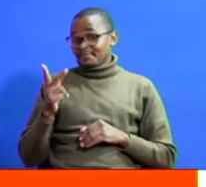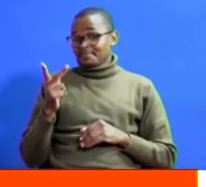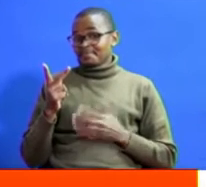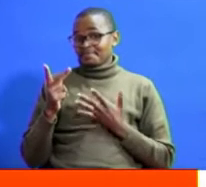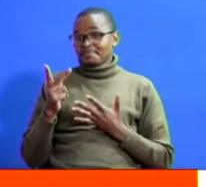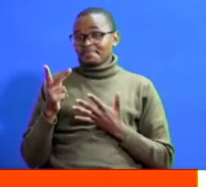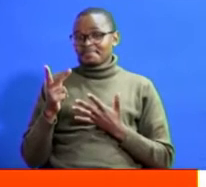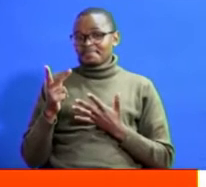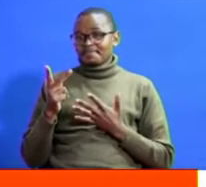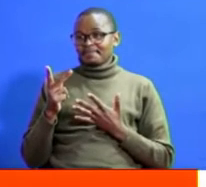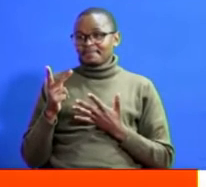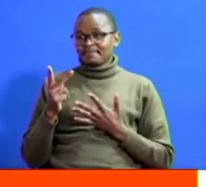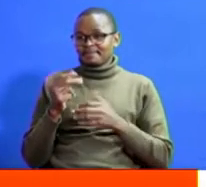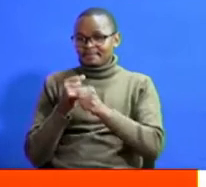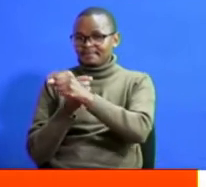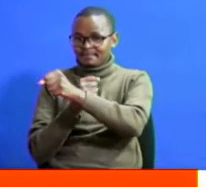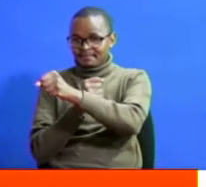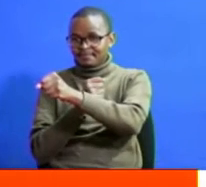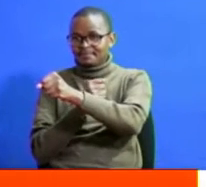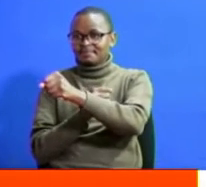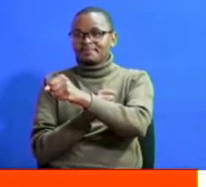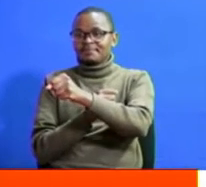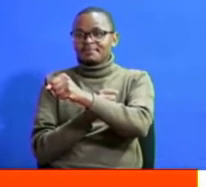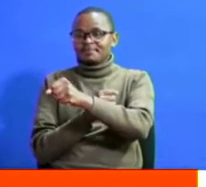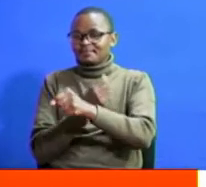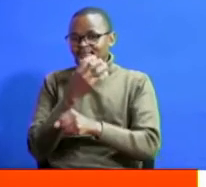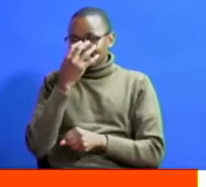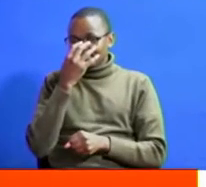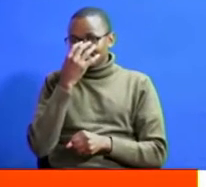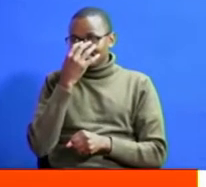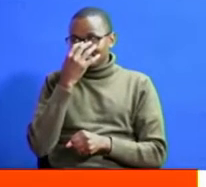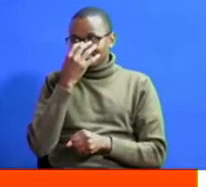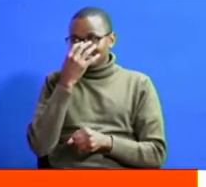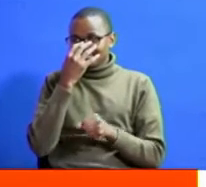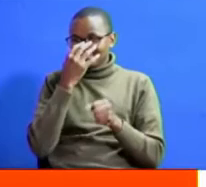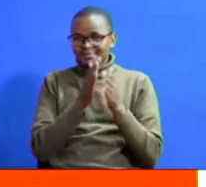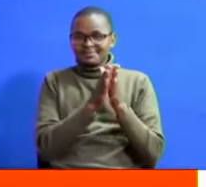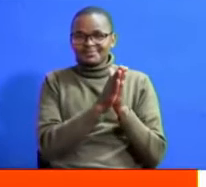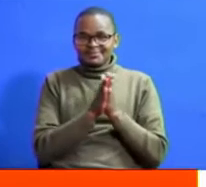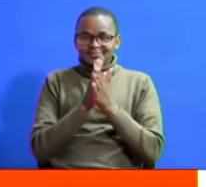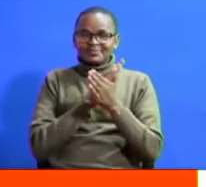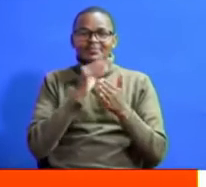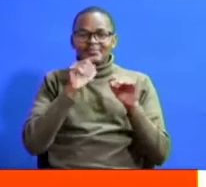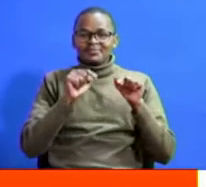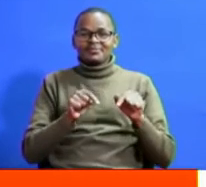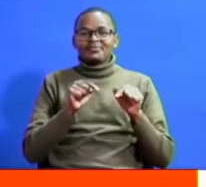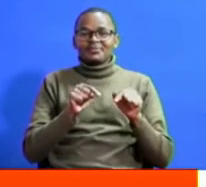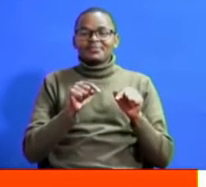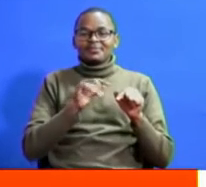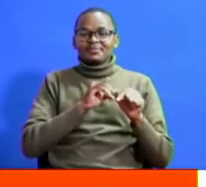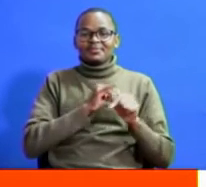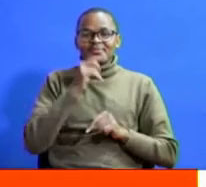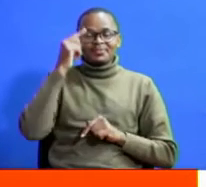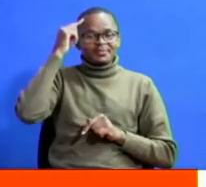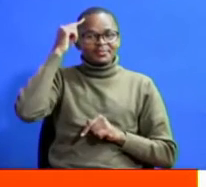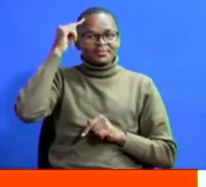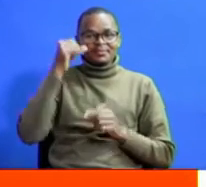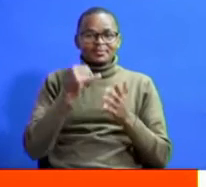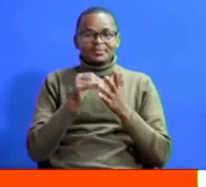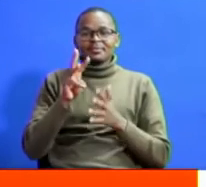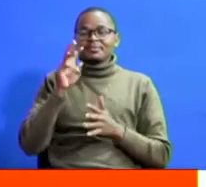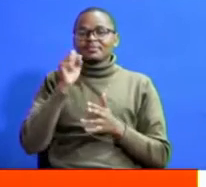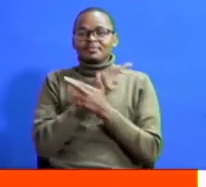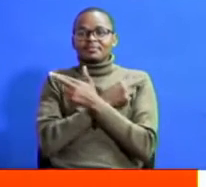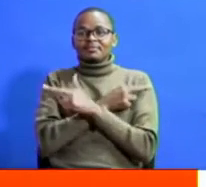Kenyans rallying behind the bandwagon of the hustler narrative. And today, I think it was a reprieve,